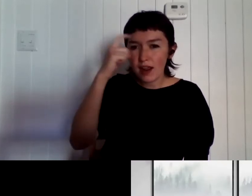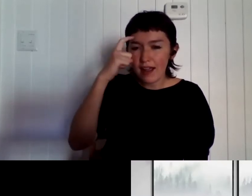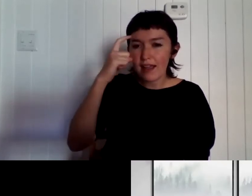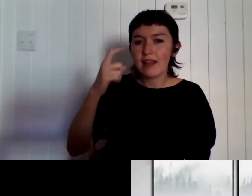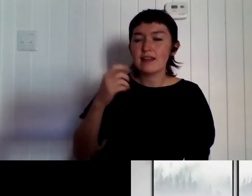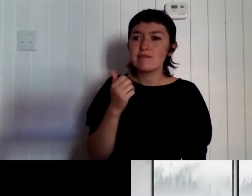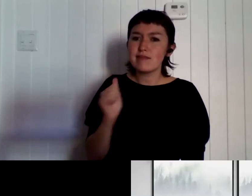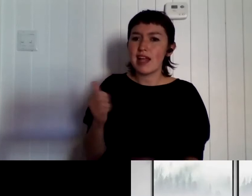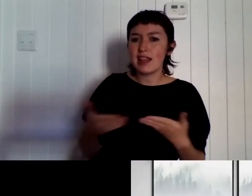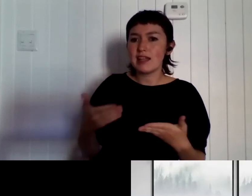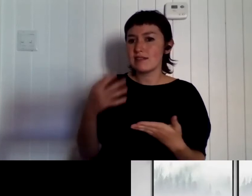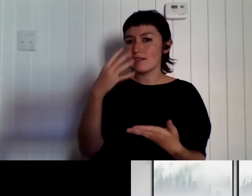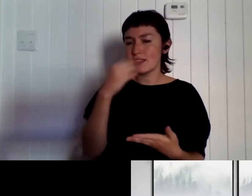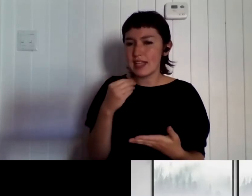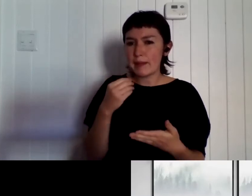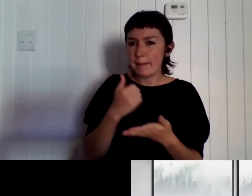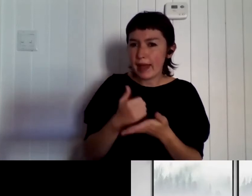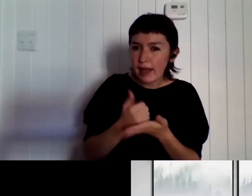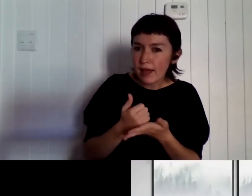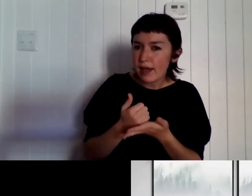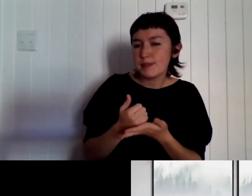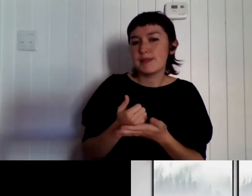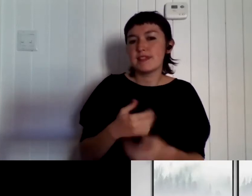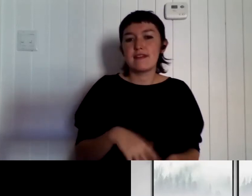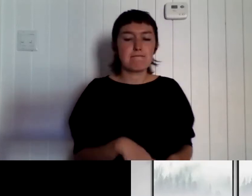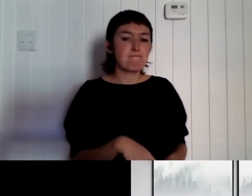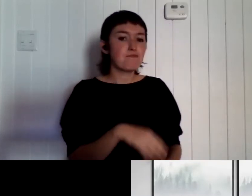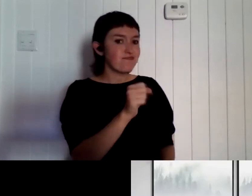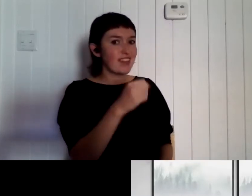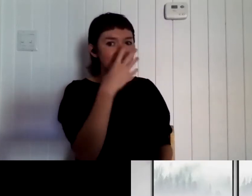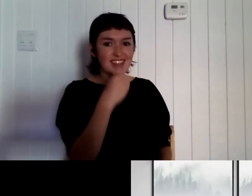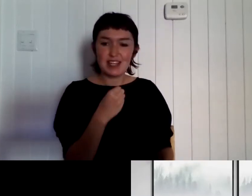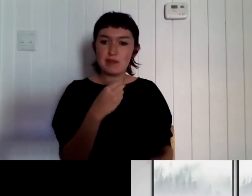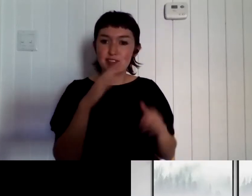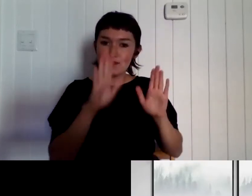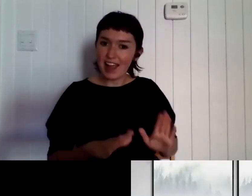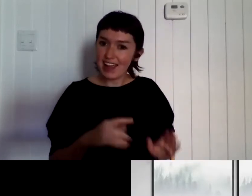And what can you tell us about sleep in the brain? Mm-hmm. Yeah, sleep is great. I highly recommend it.